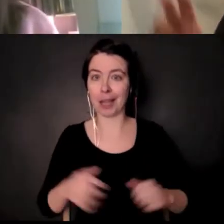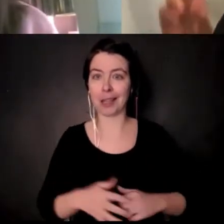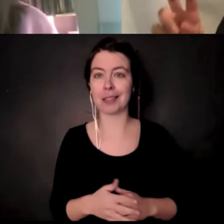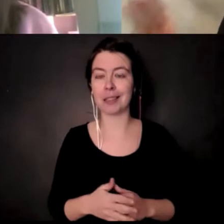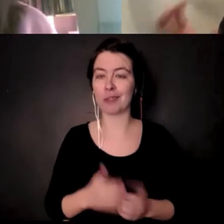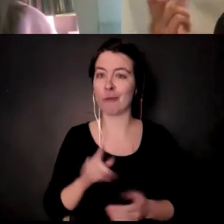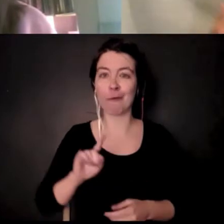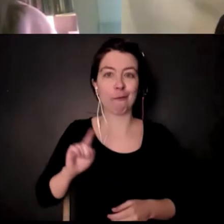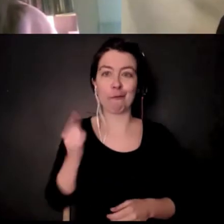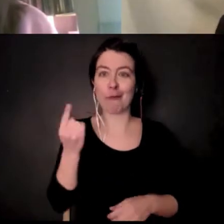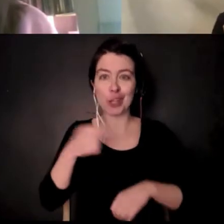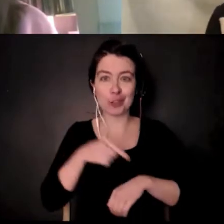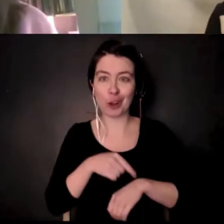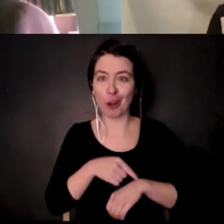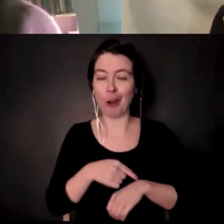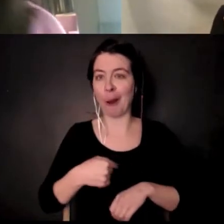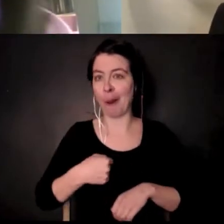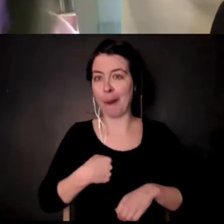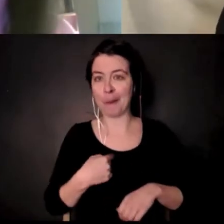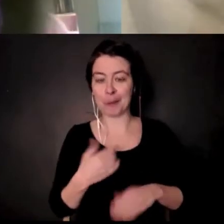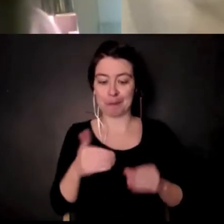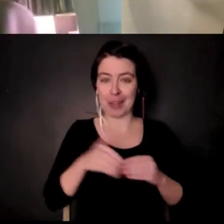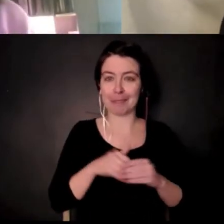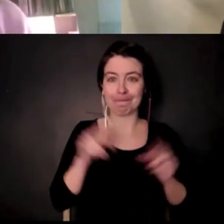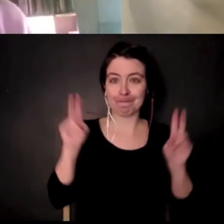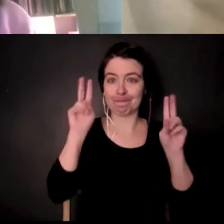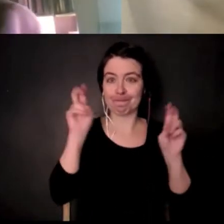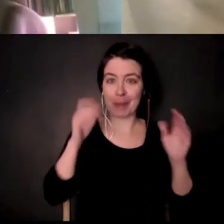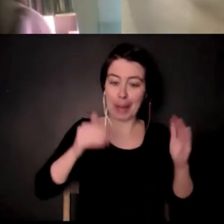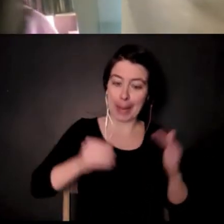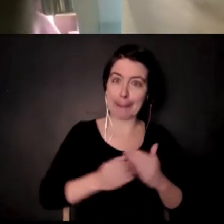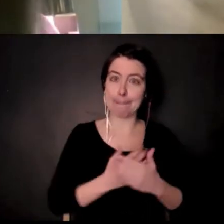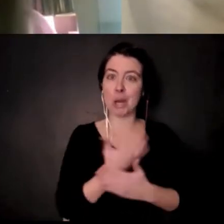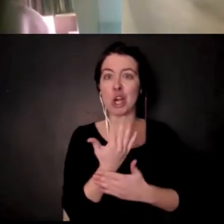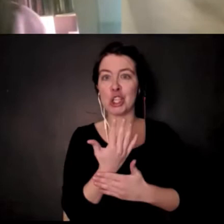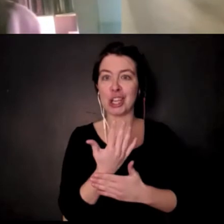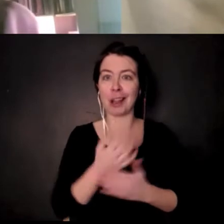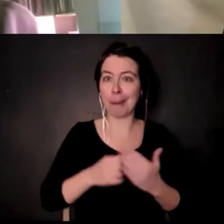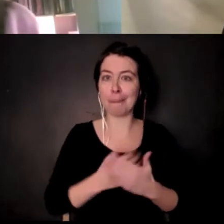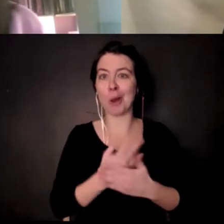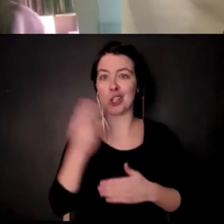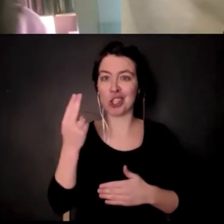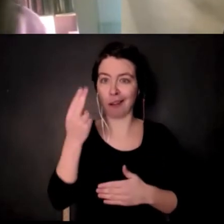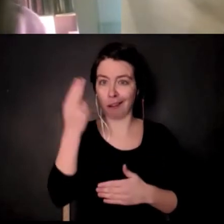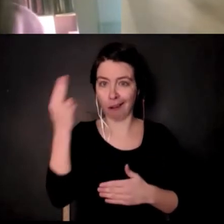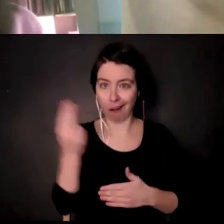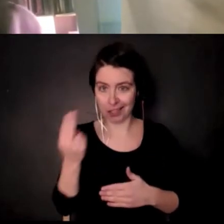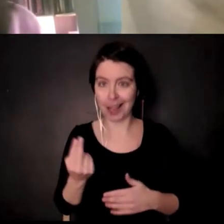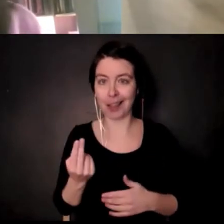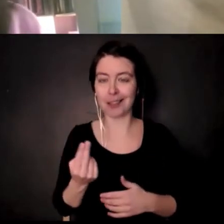emerging. I feel like I'm always emerging anyway, and that's the position that I actually now want to hold, is emergent,